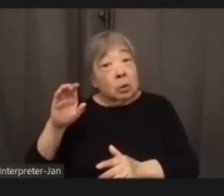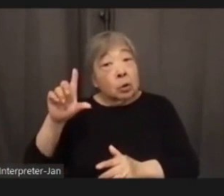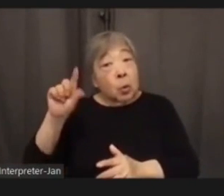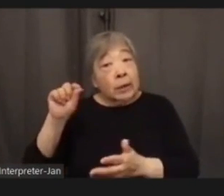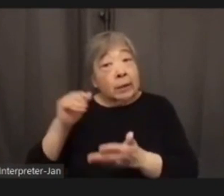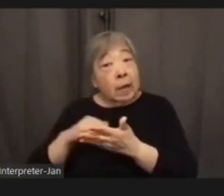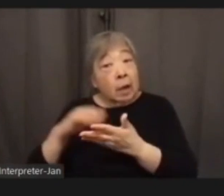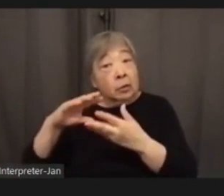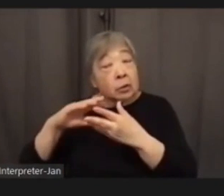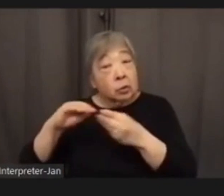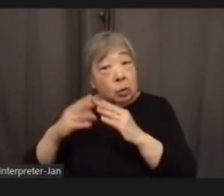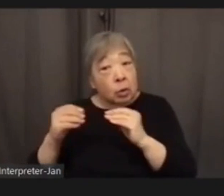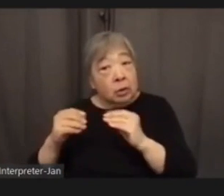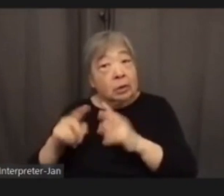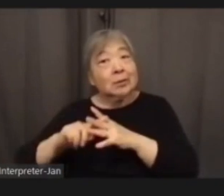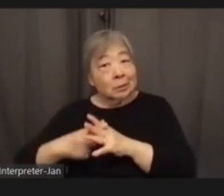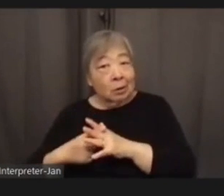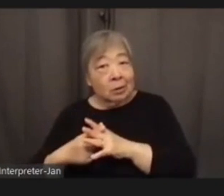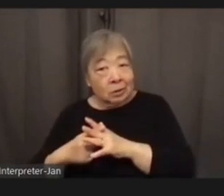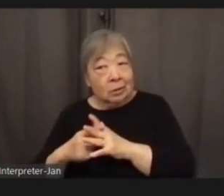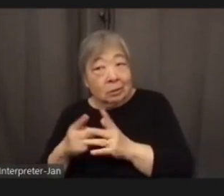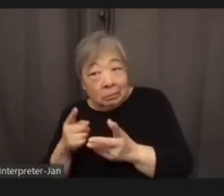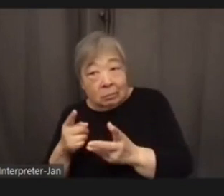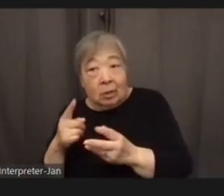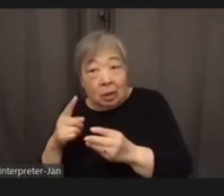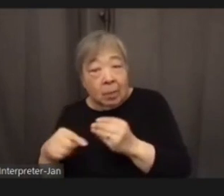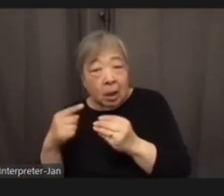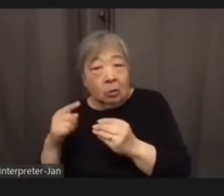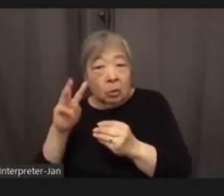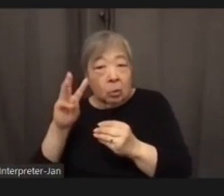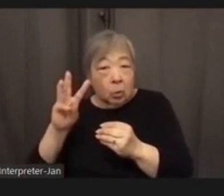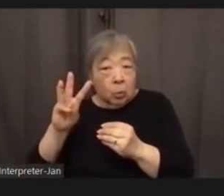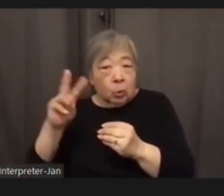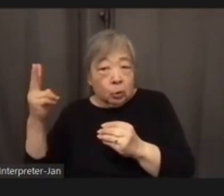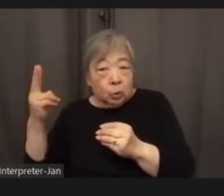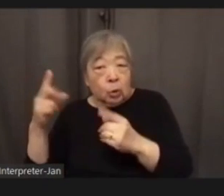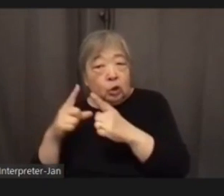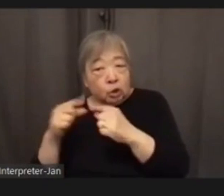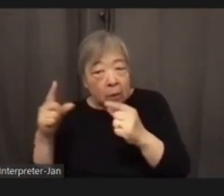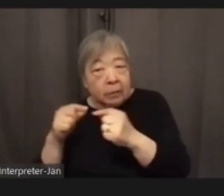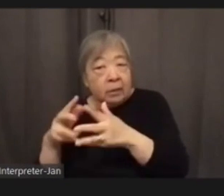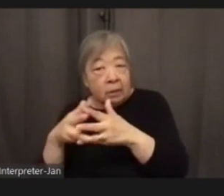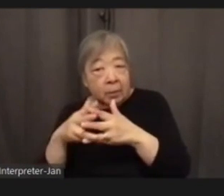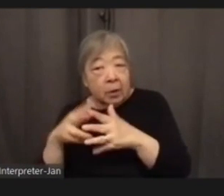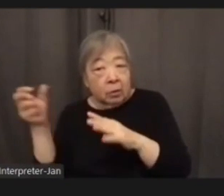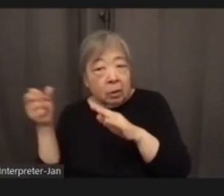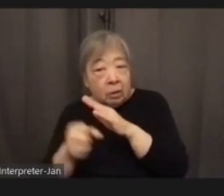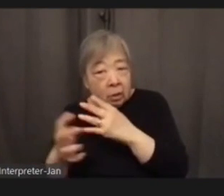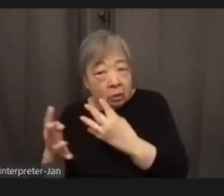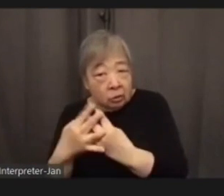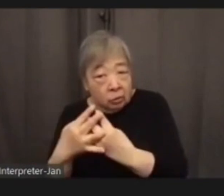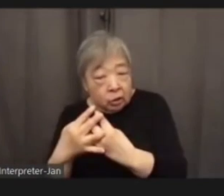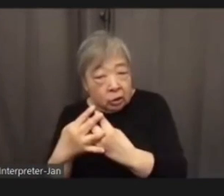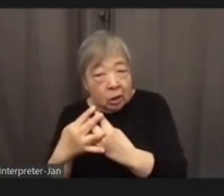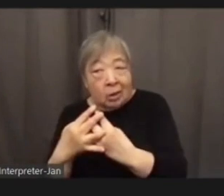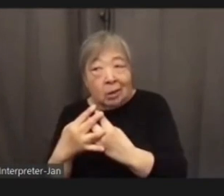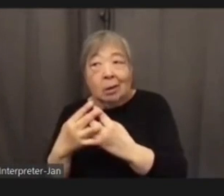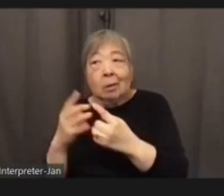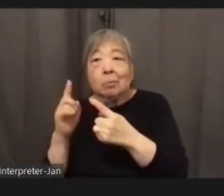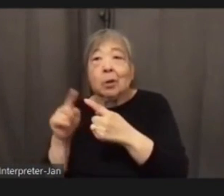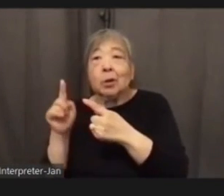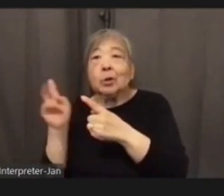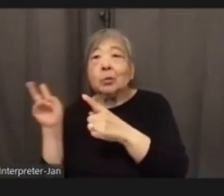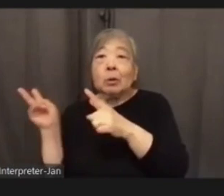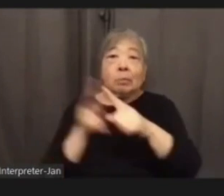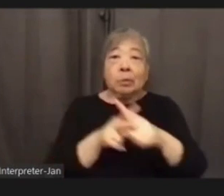it starts off being ostensibly a song about the World War II Japanese-American incarceration, and then you bring it right up to the moment.